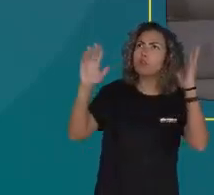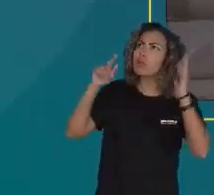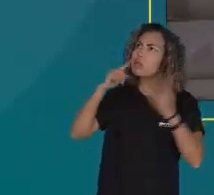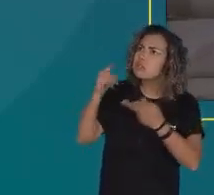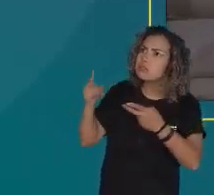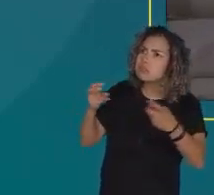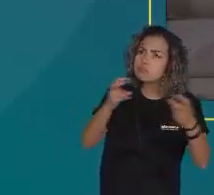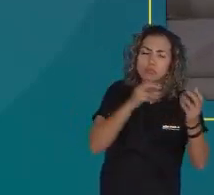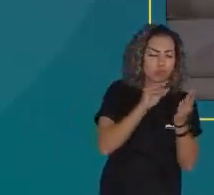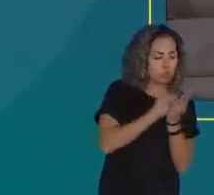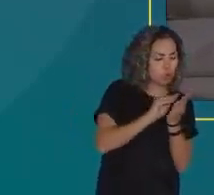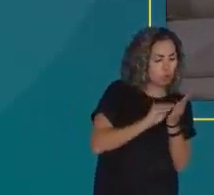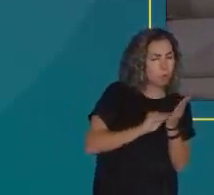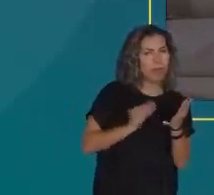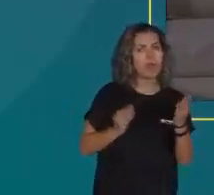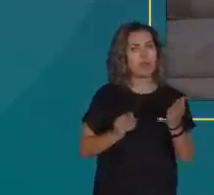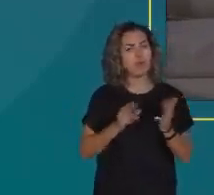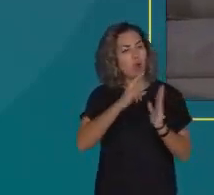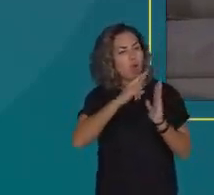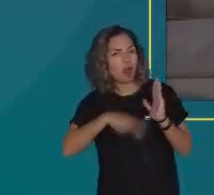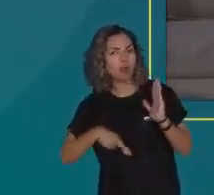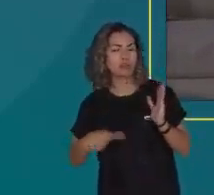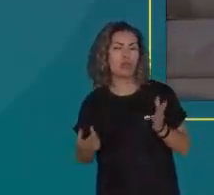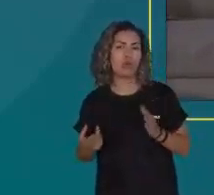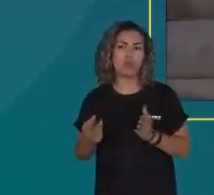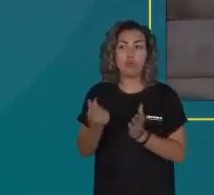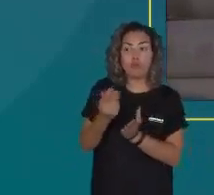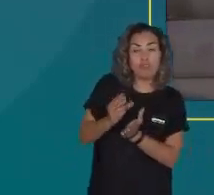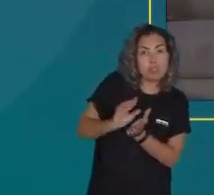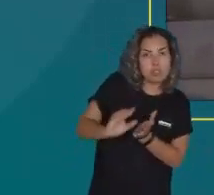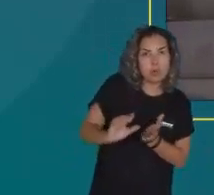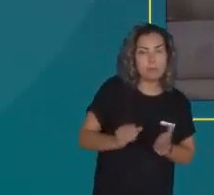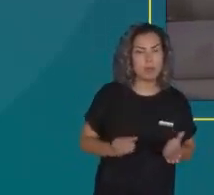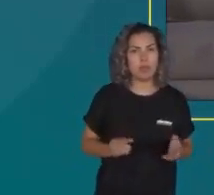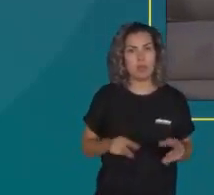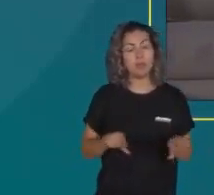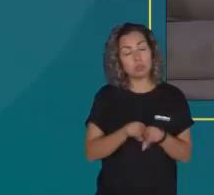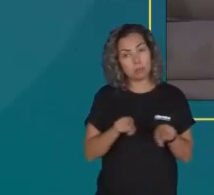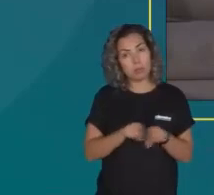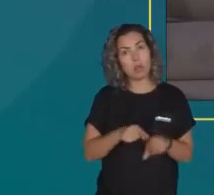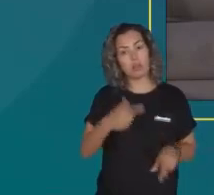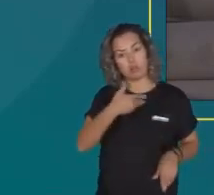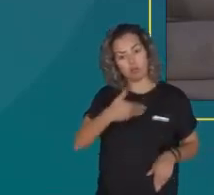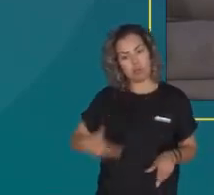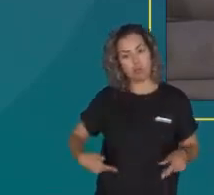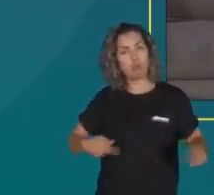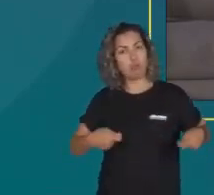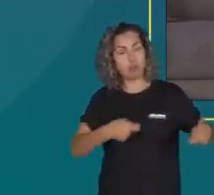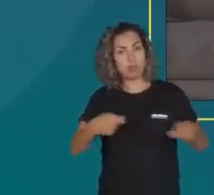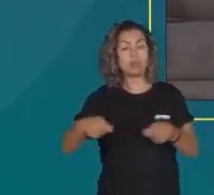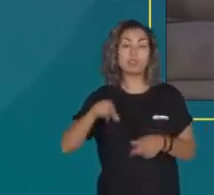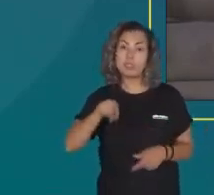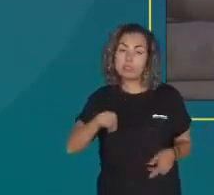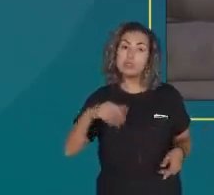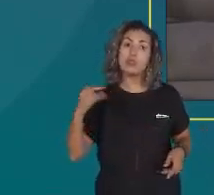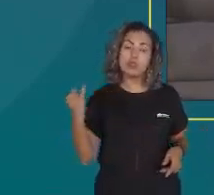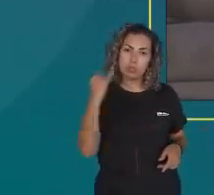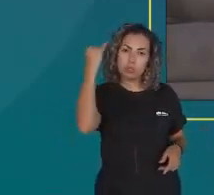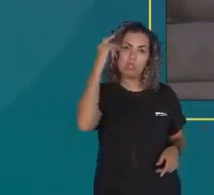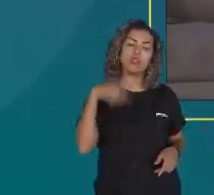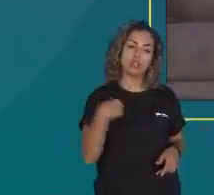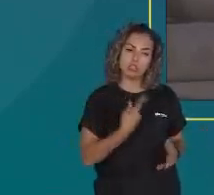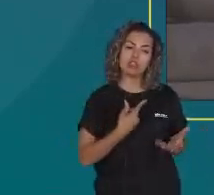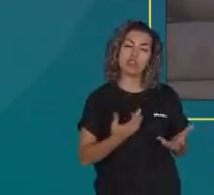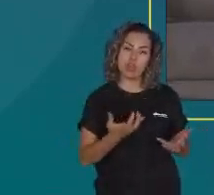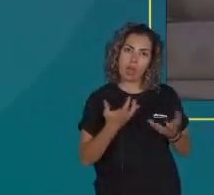I think the financing, in addition to the governance structures, are really important topics that we would like to work together. So I think I will stop